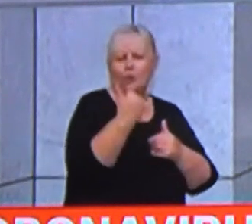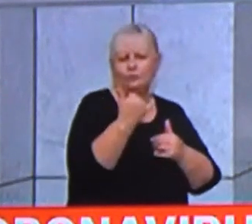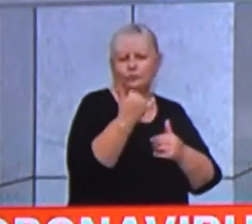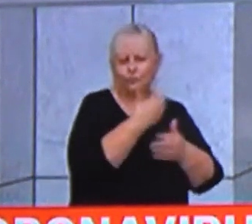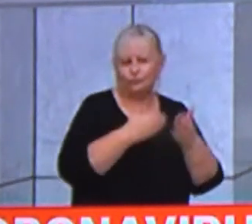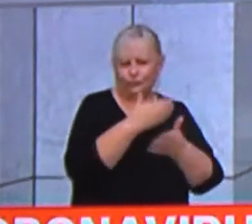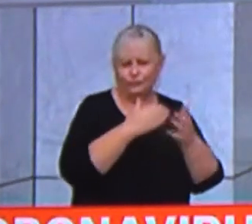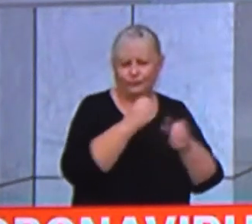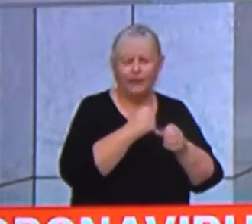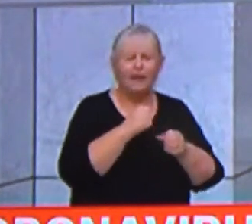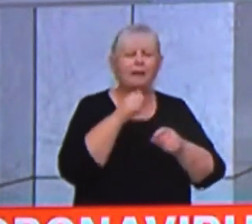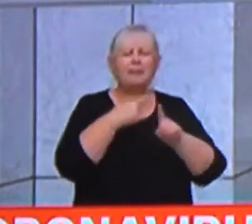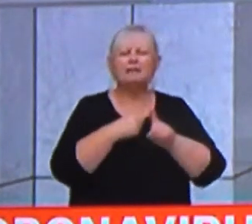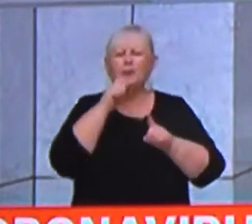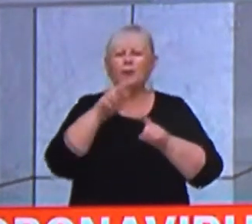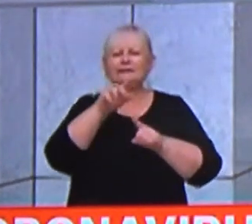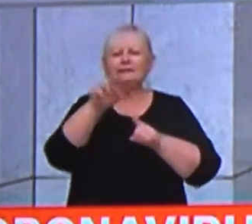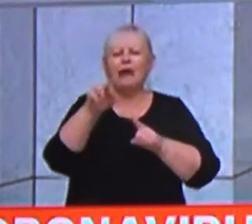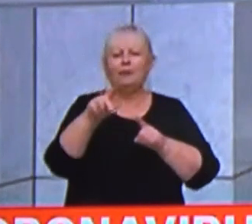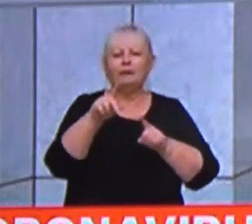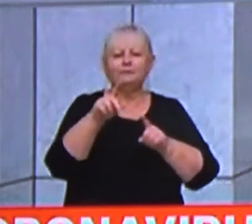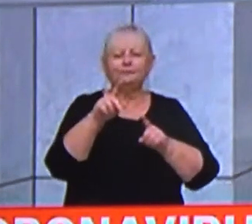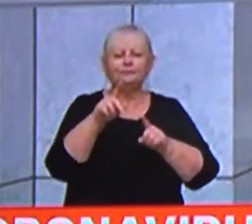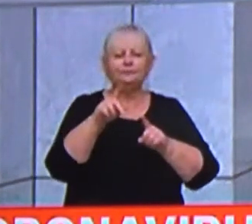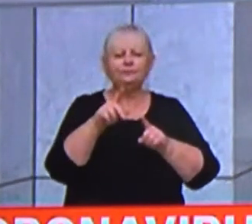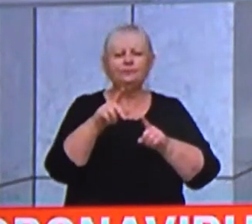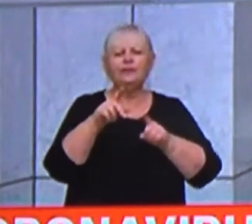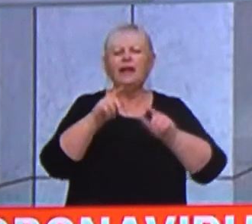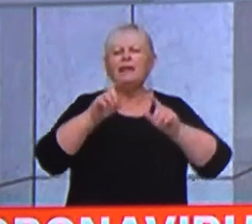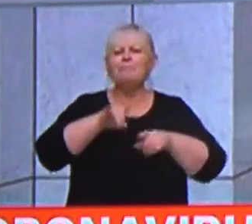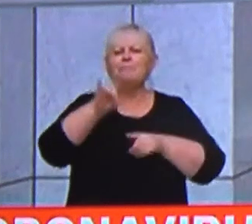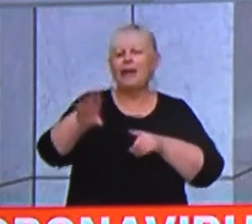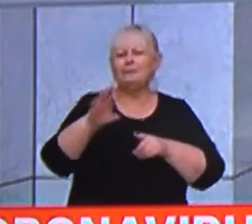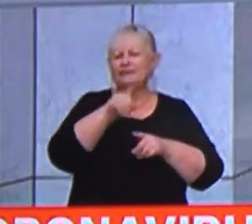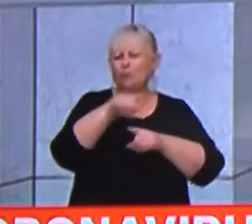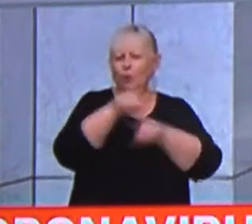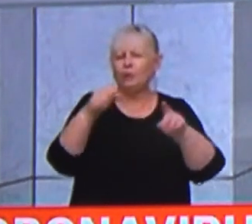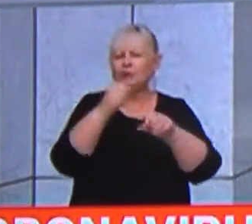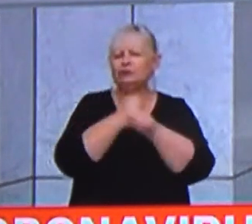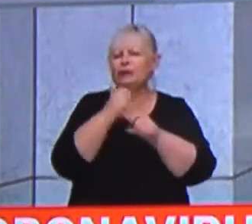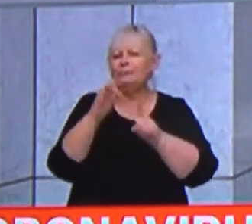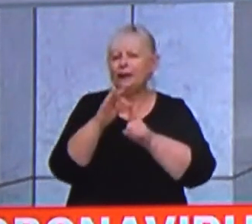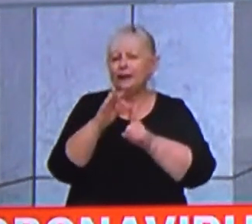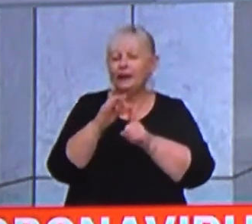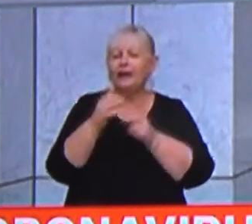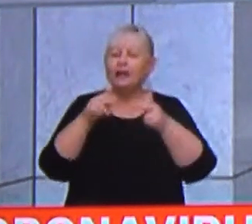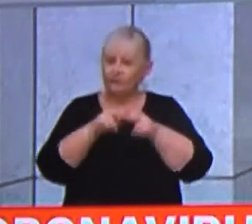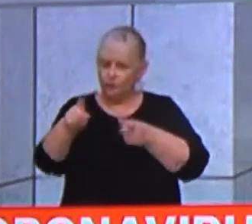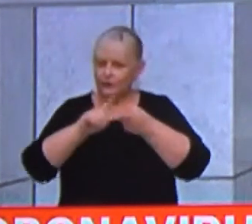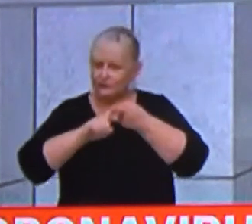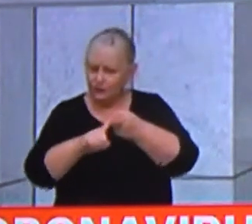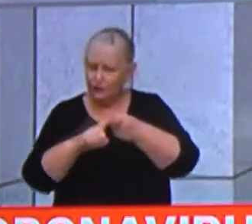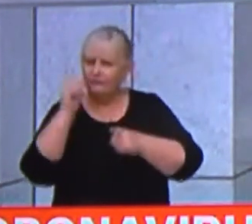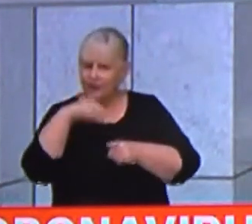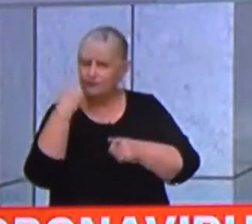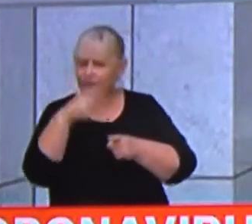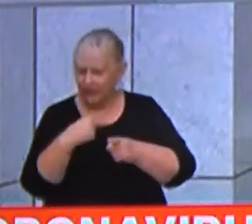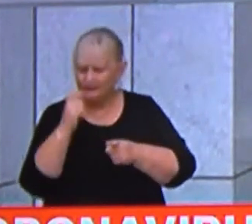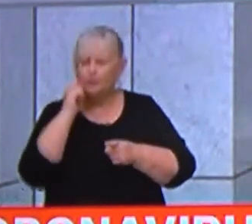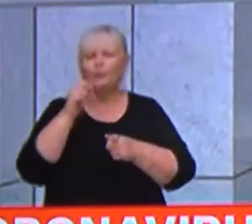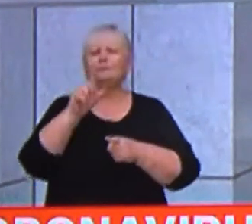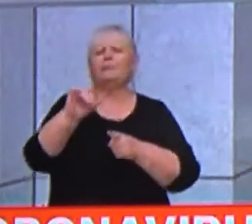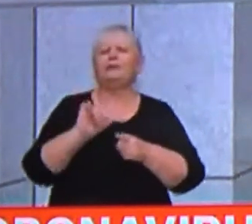brings me to the measures which the Prime Minister outlined. Firstly, let me deal with mental health. In